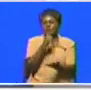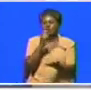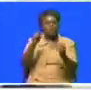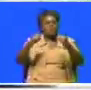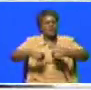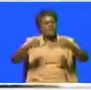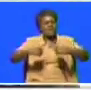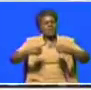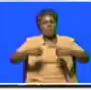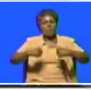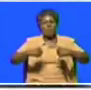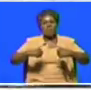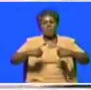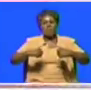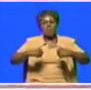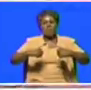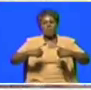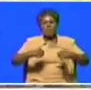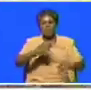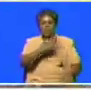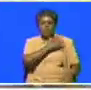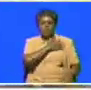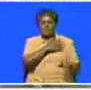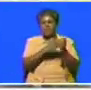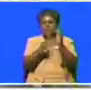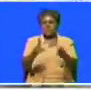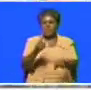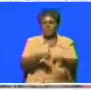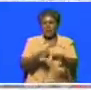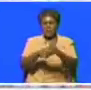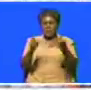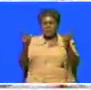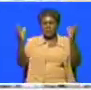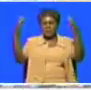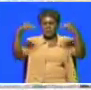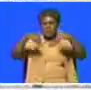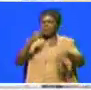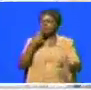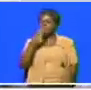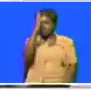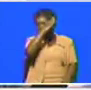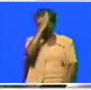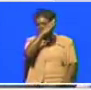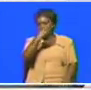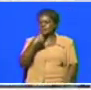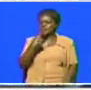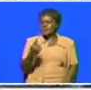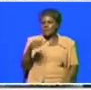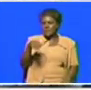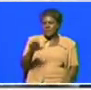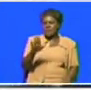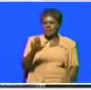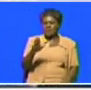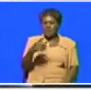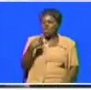negotiable. The NASA leader, during a press briefing Tuesday afternoon, revealed that he had not